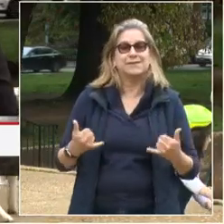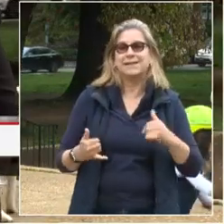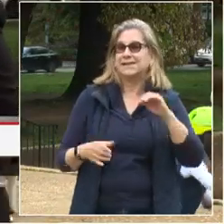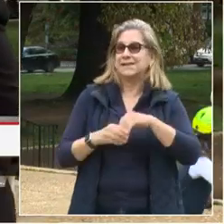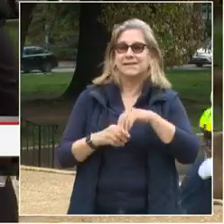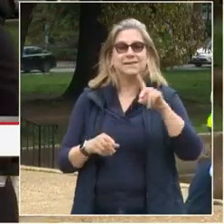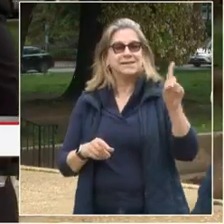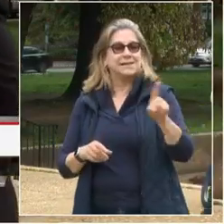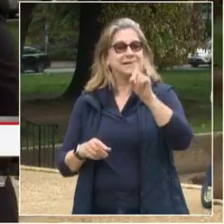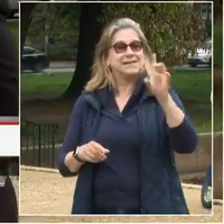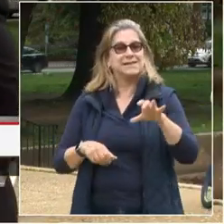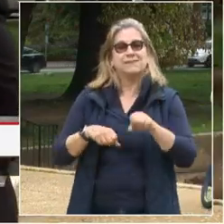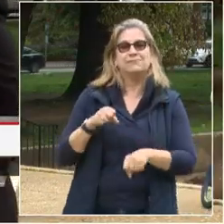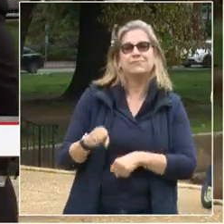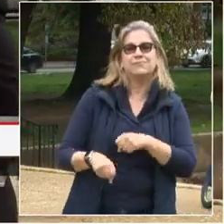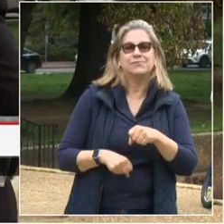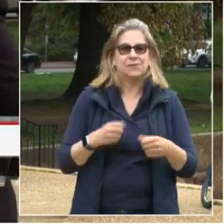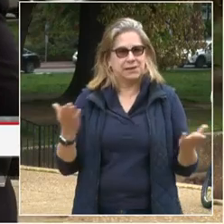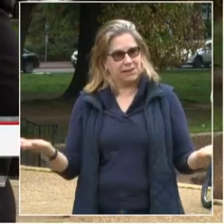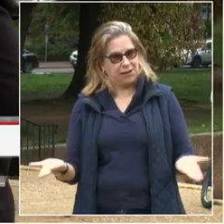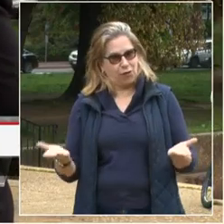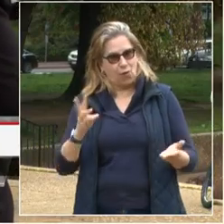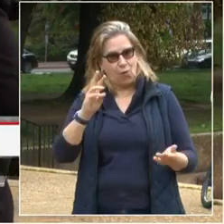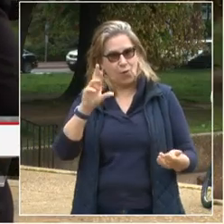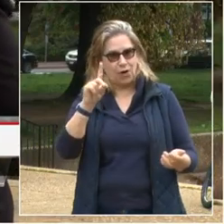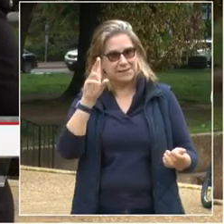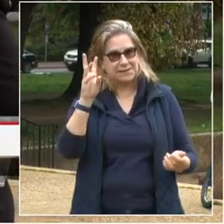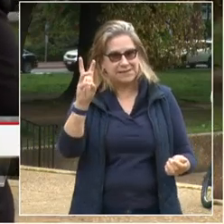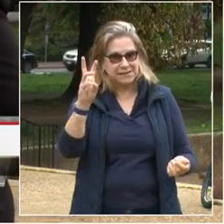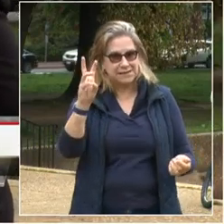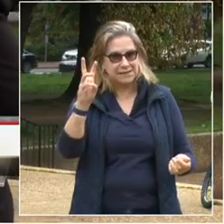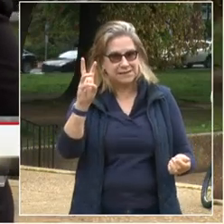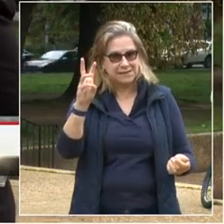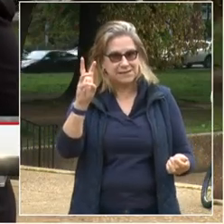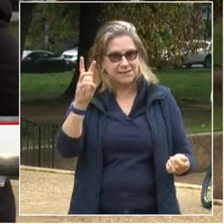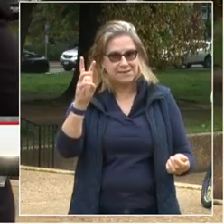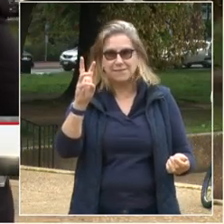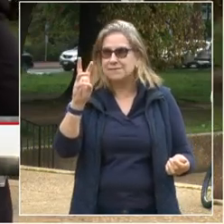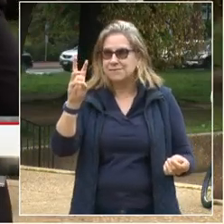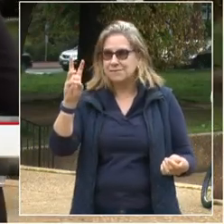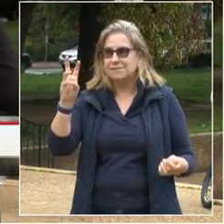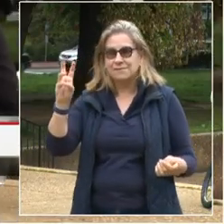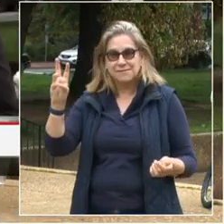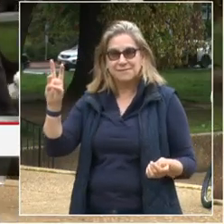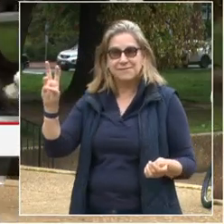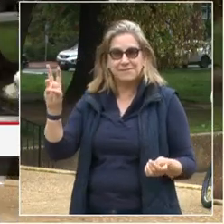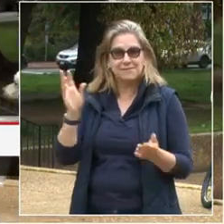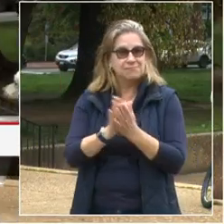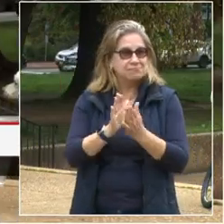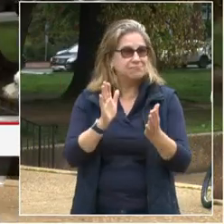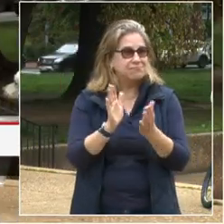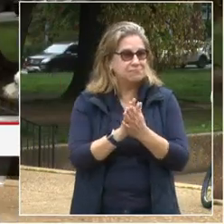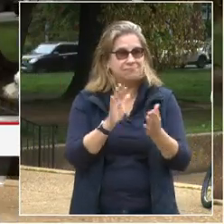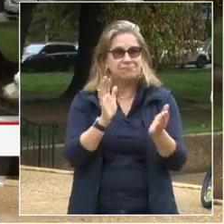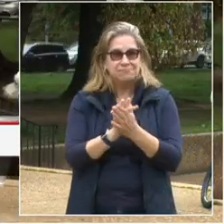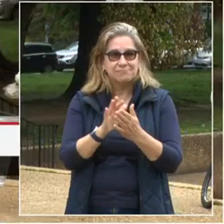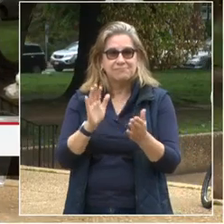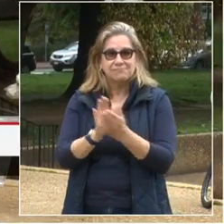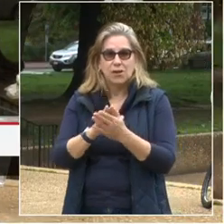Ward 6. Ward 6? Give your council member a big round of applause.